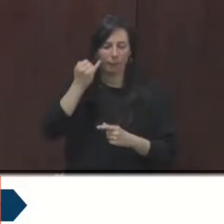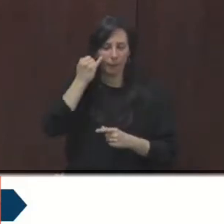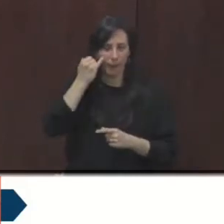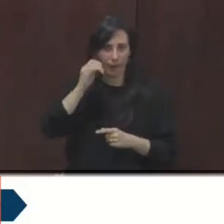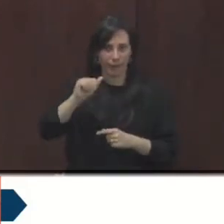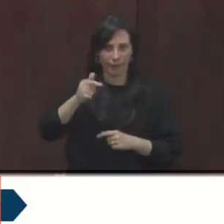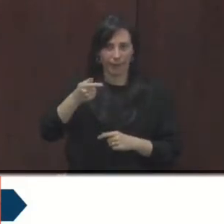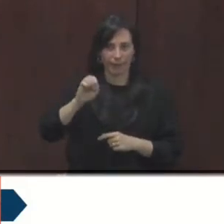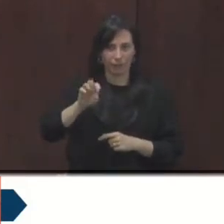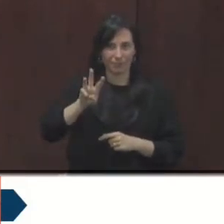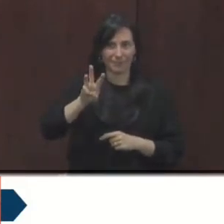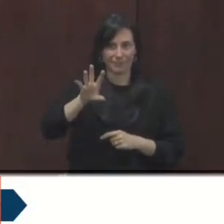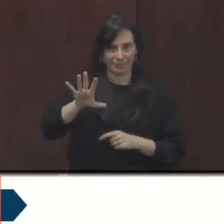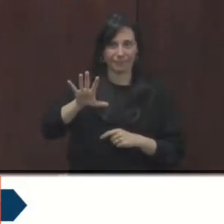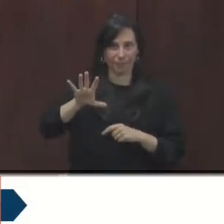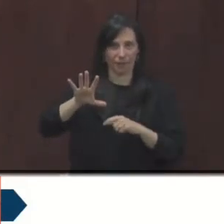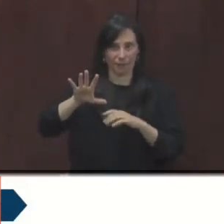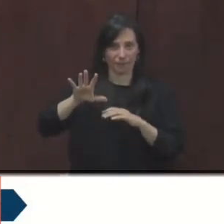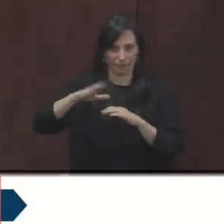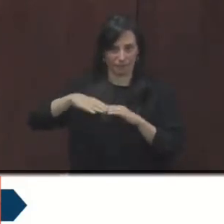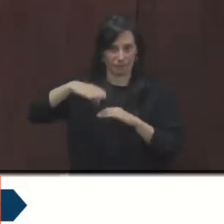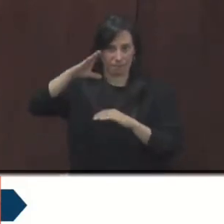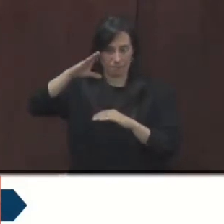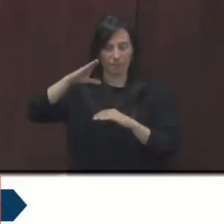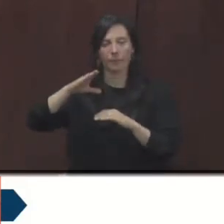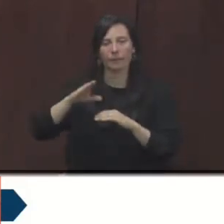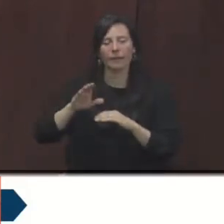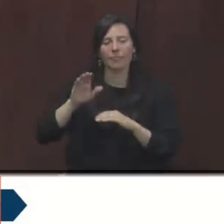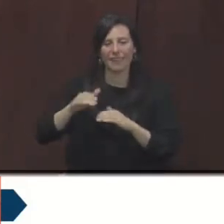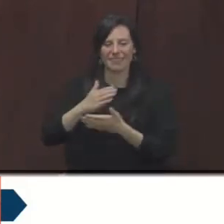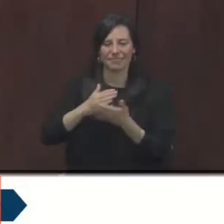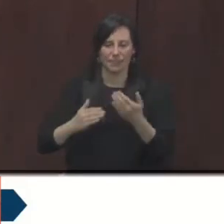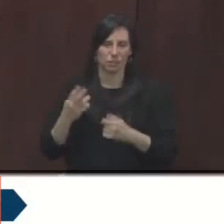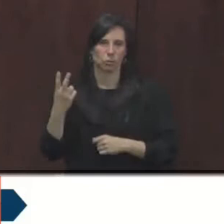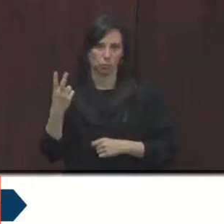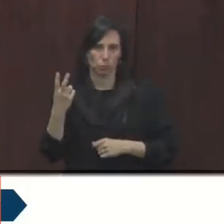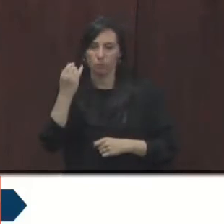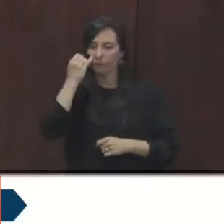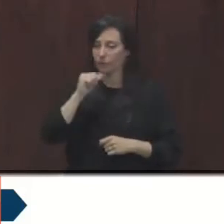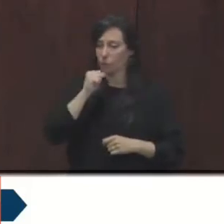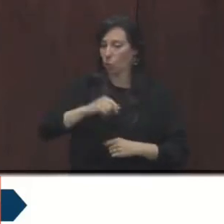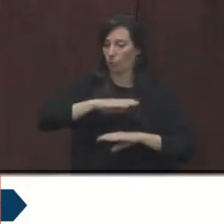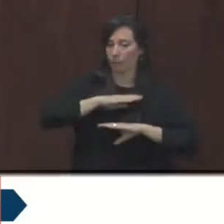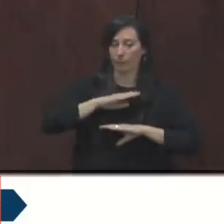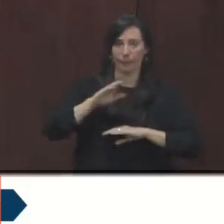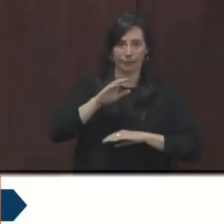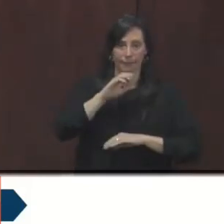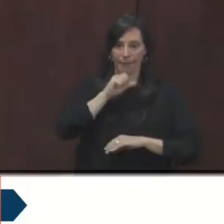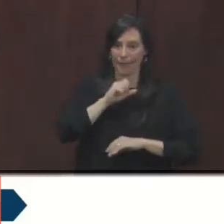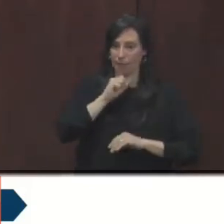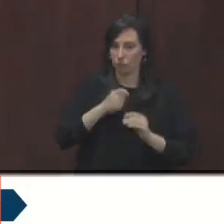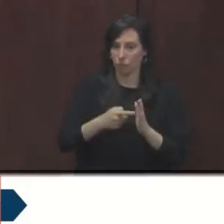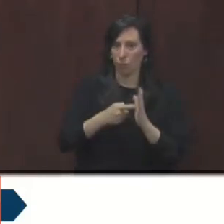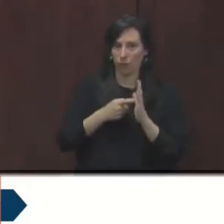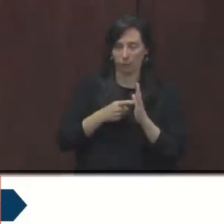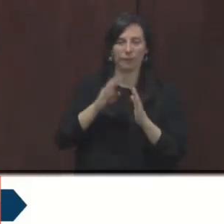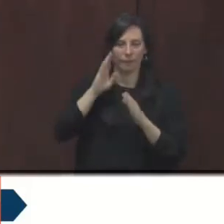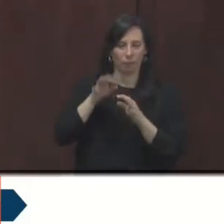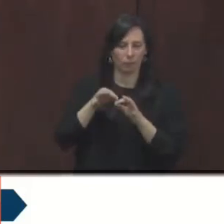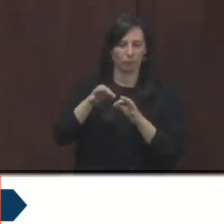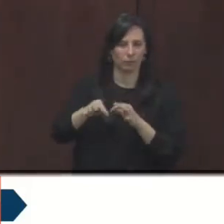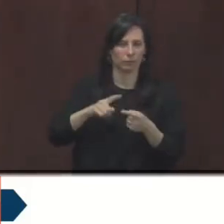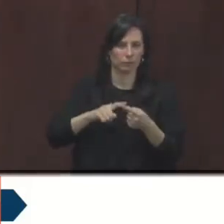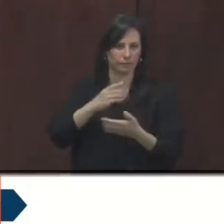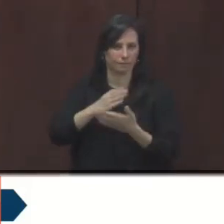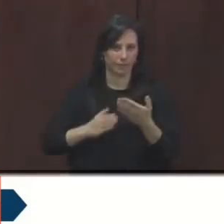early stages of Phase 2. Otherwise, if they meet none of those age requirements, they will be in the later phase of Phase 2, as